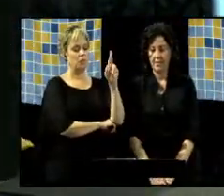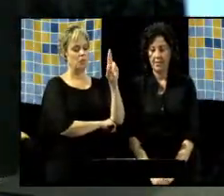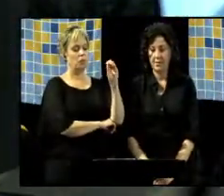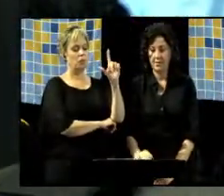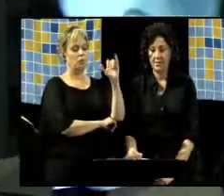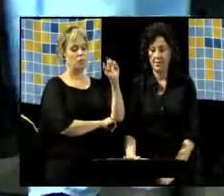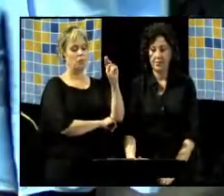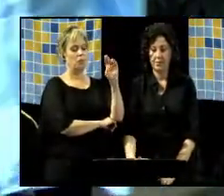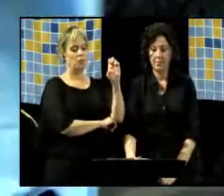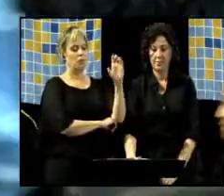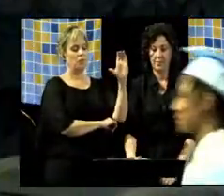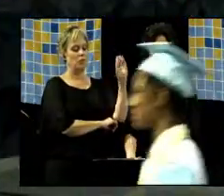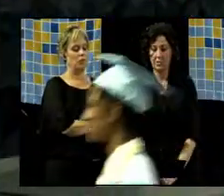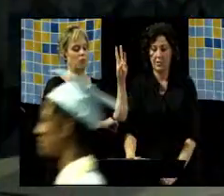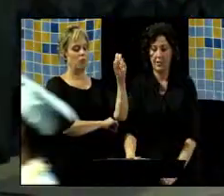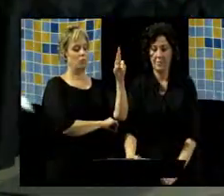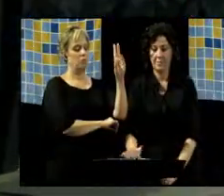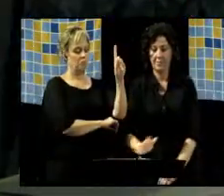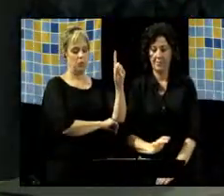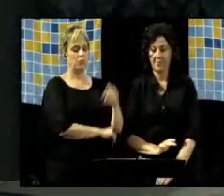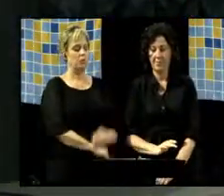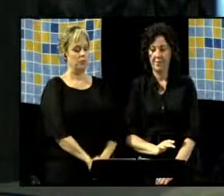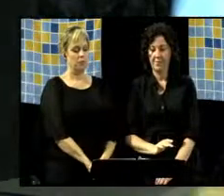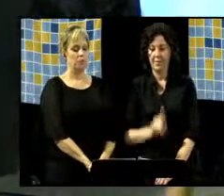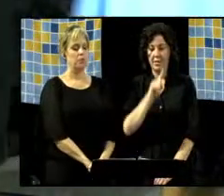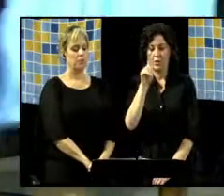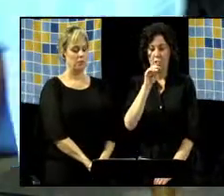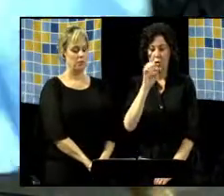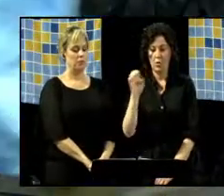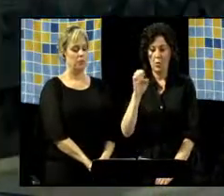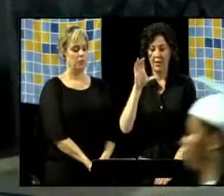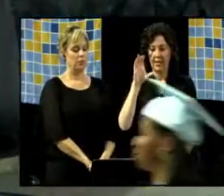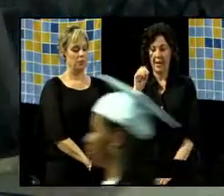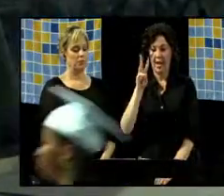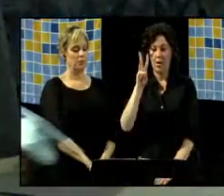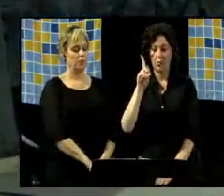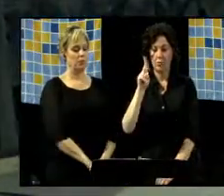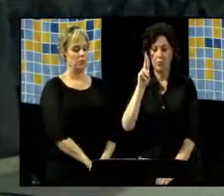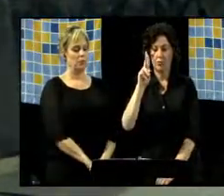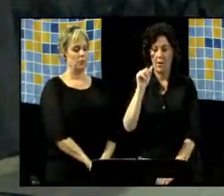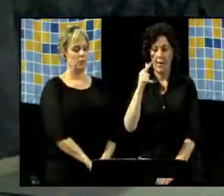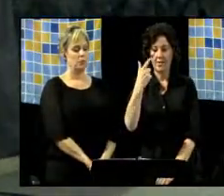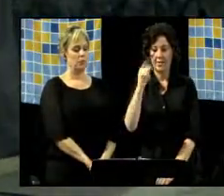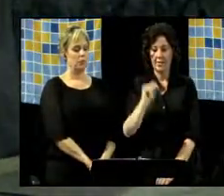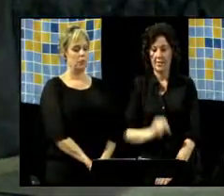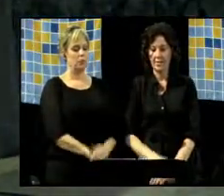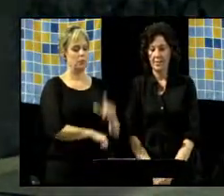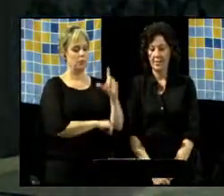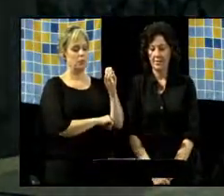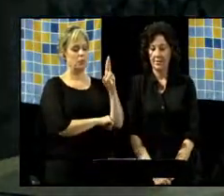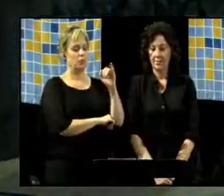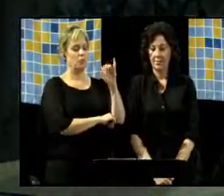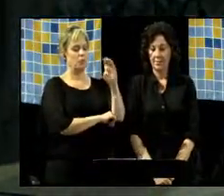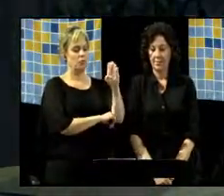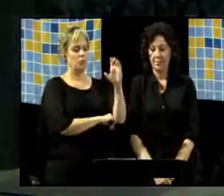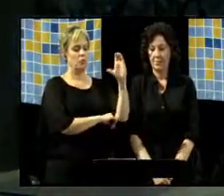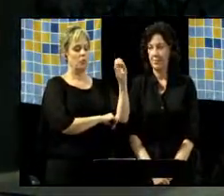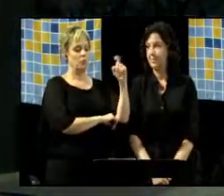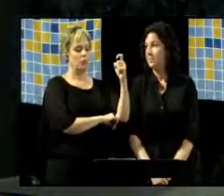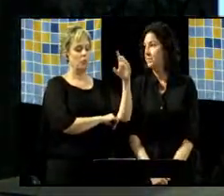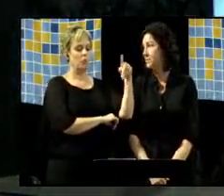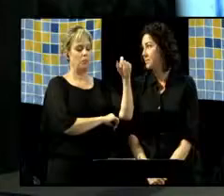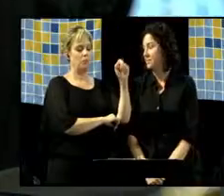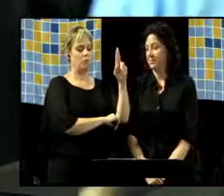Caroline Ann Coward, Zoe Elizabeth Caldright, Lori Elaine Cox Parker,